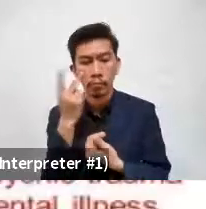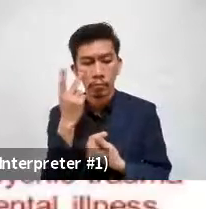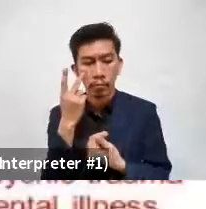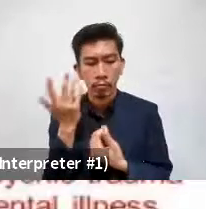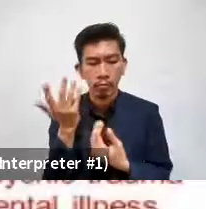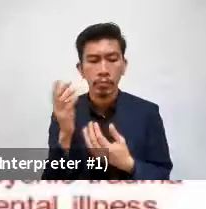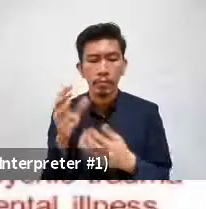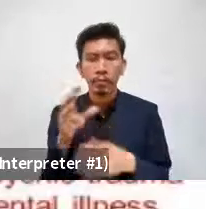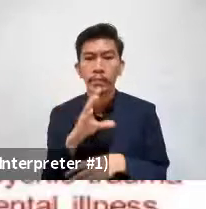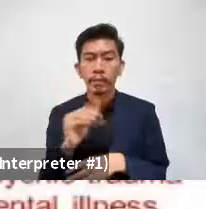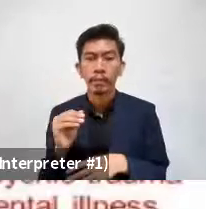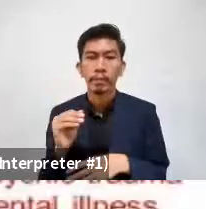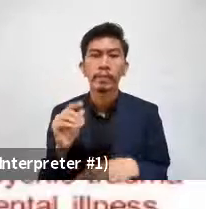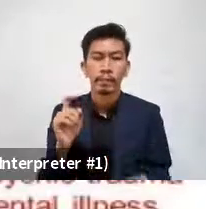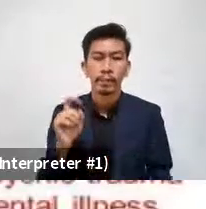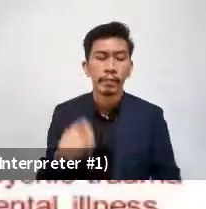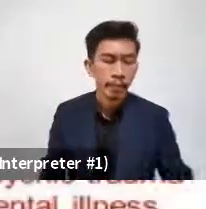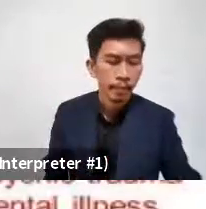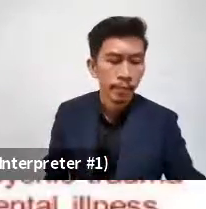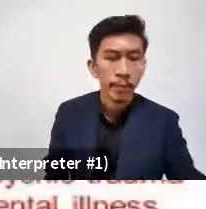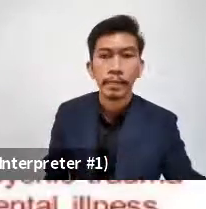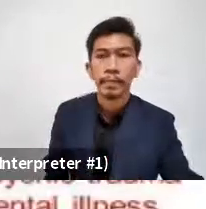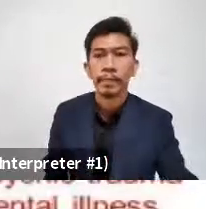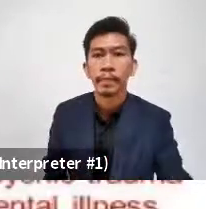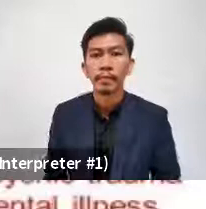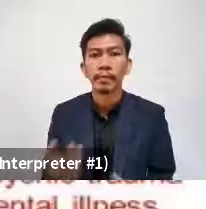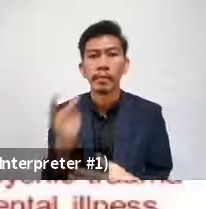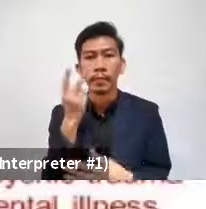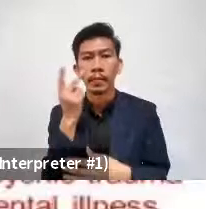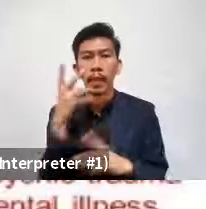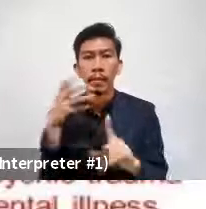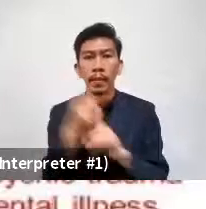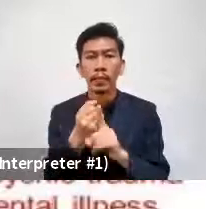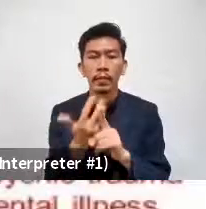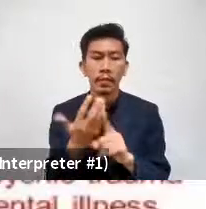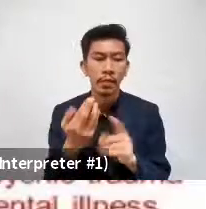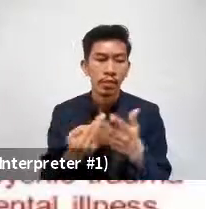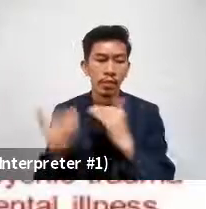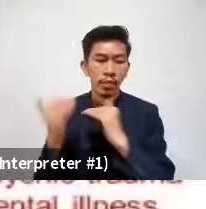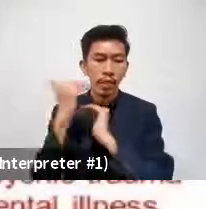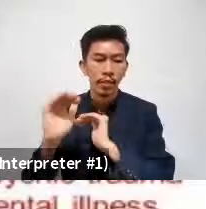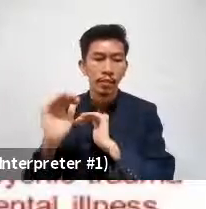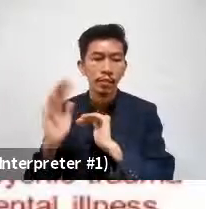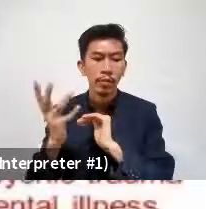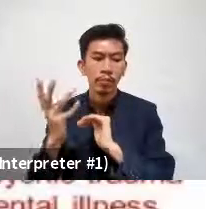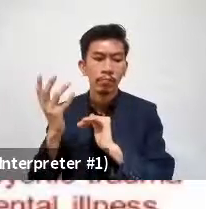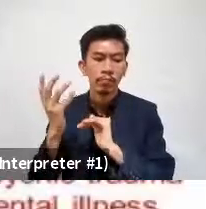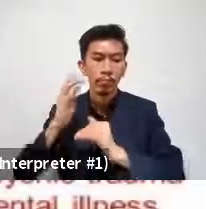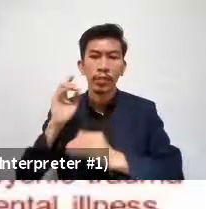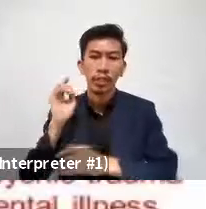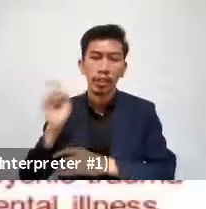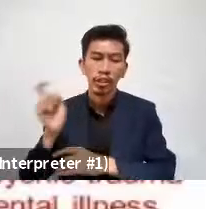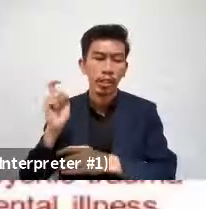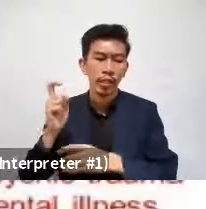like the second wave, the impact of resource restriction on urgent non-COVID conditions, which include the